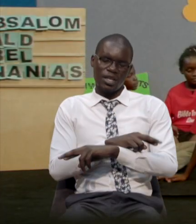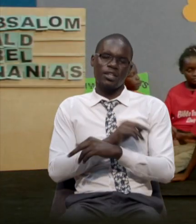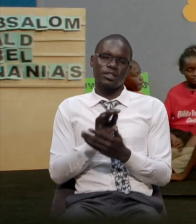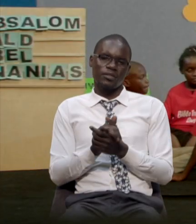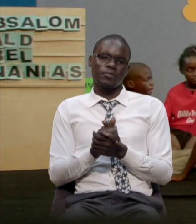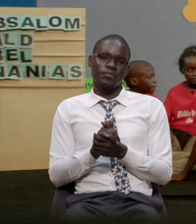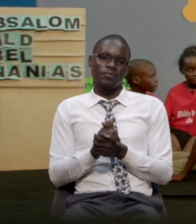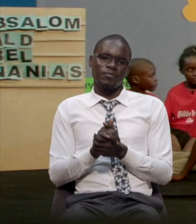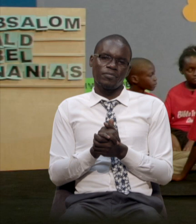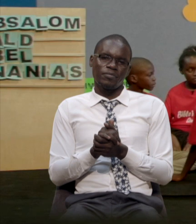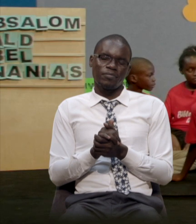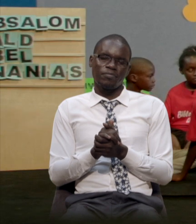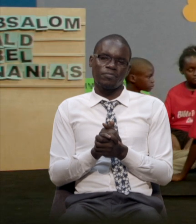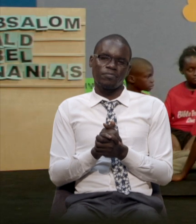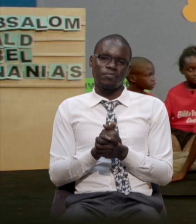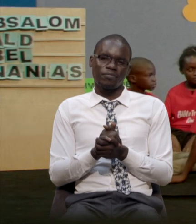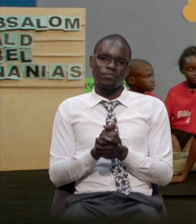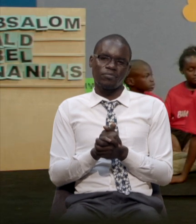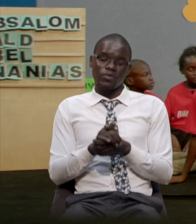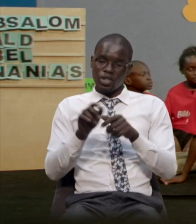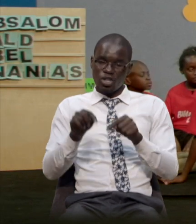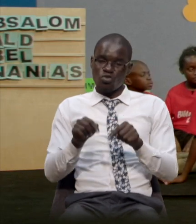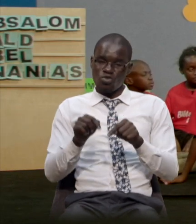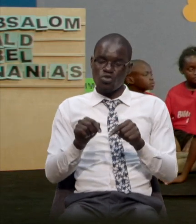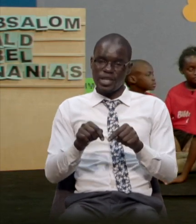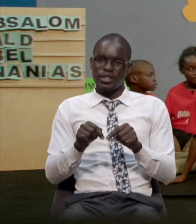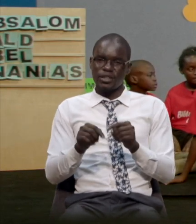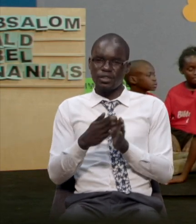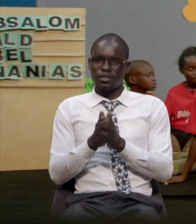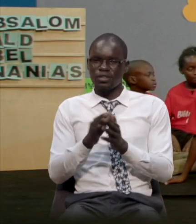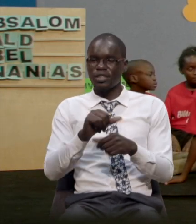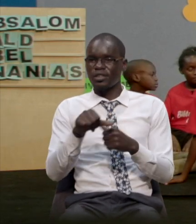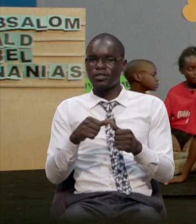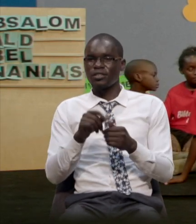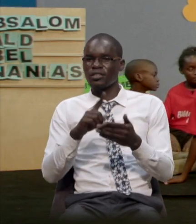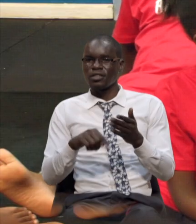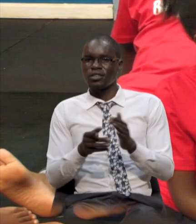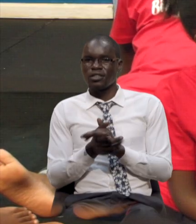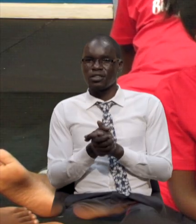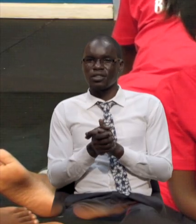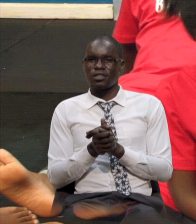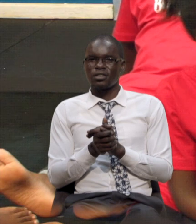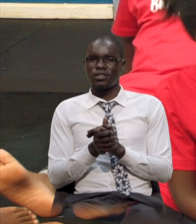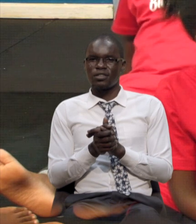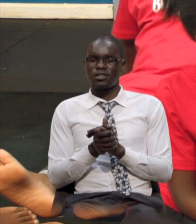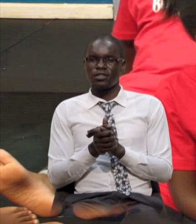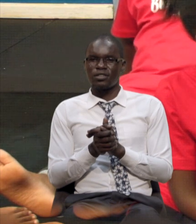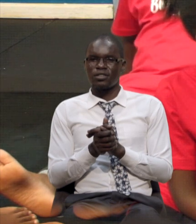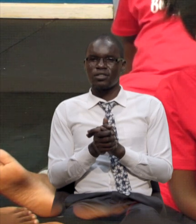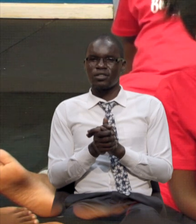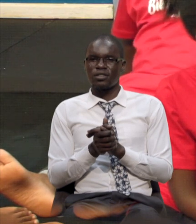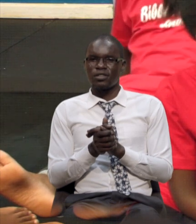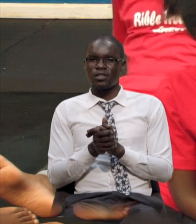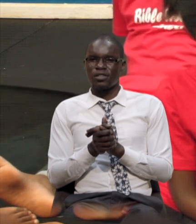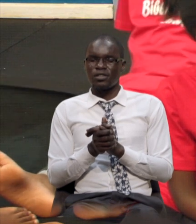our story today. And today's story is about Priest Eli's two